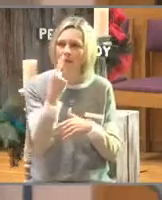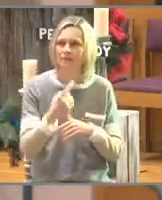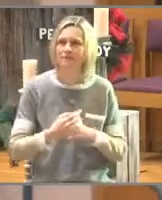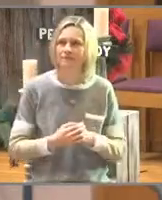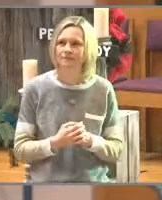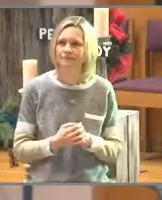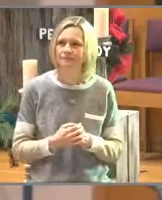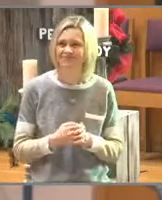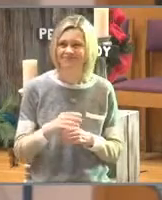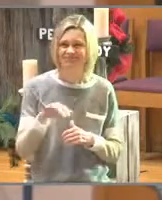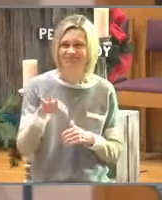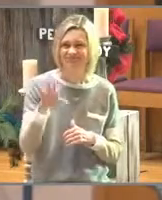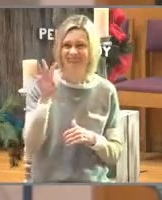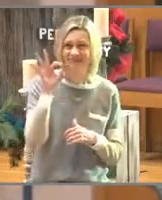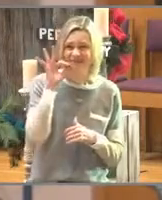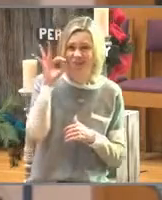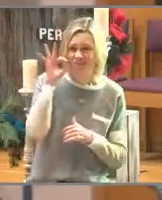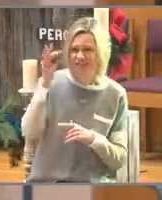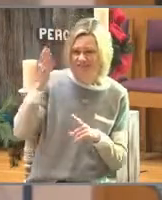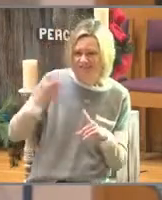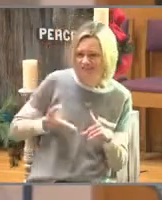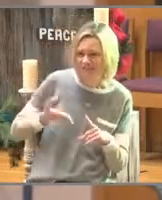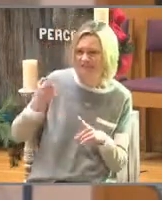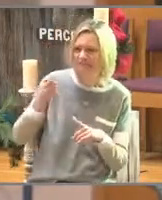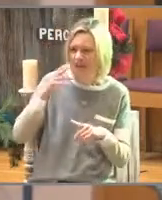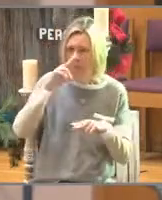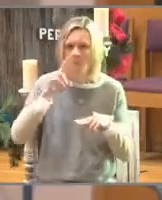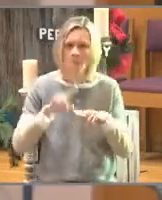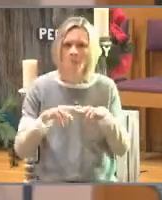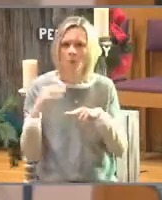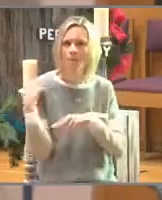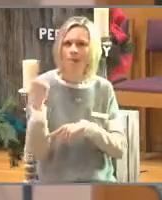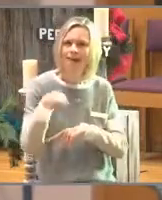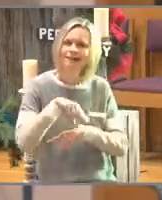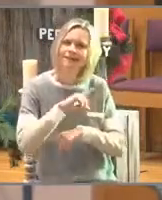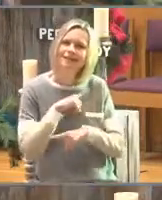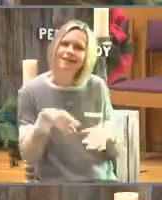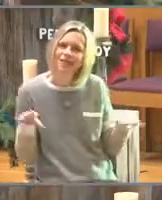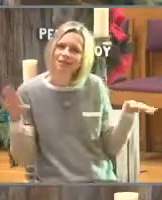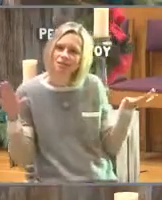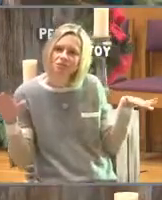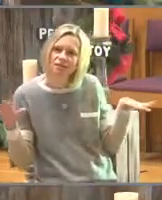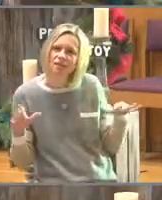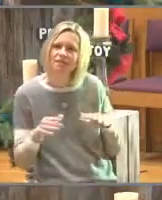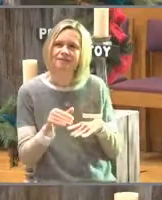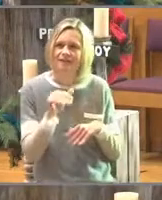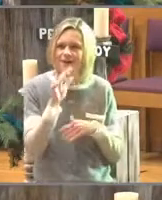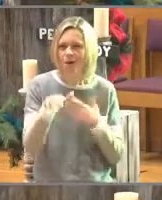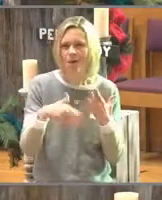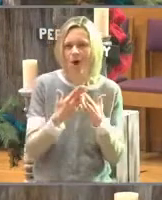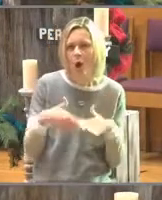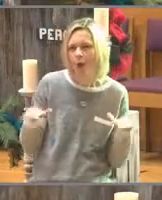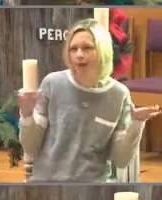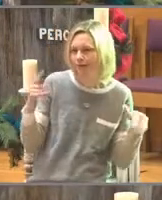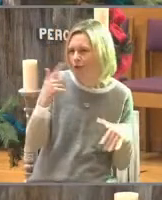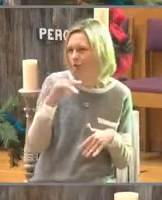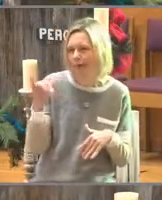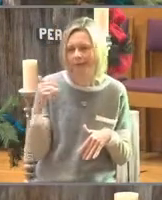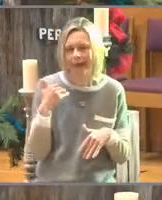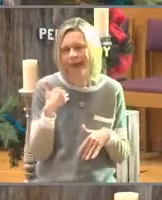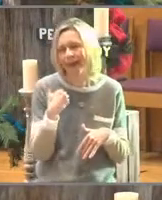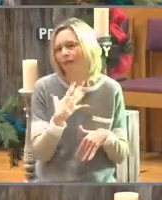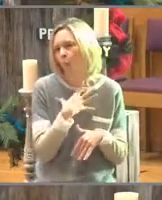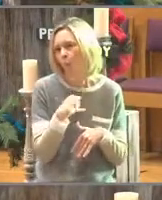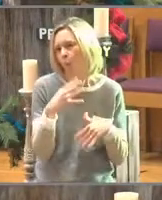So these feathers, right? They're a fun way to remind us of angels, right? Now, not all angels look like they have white